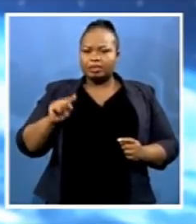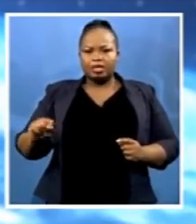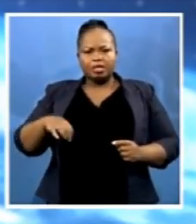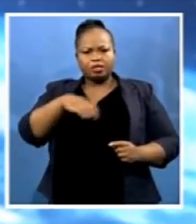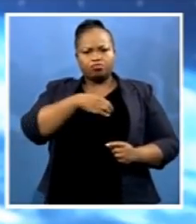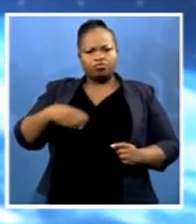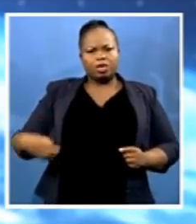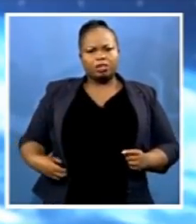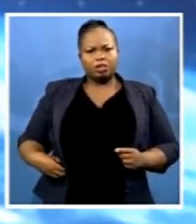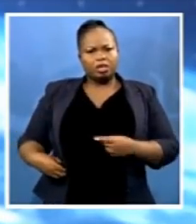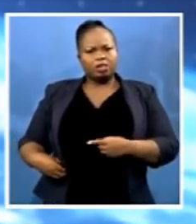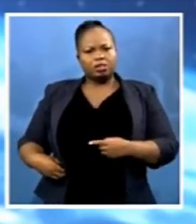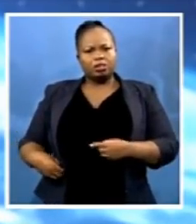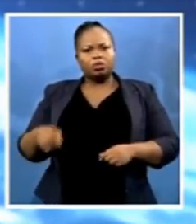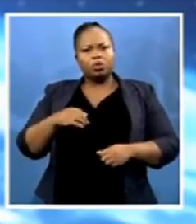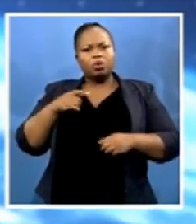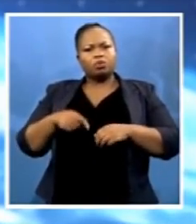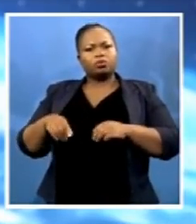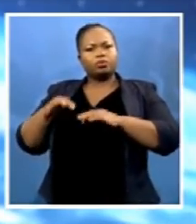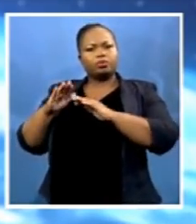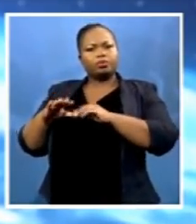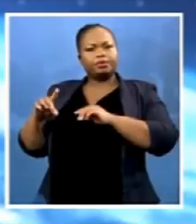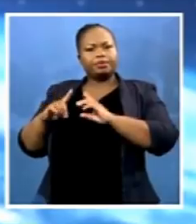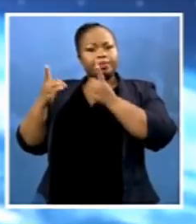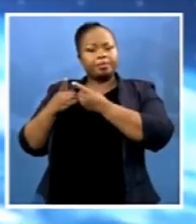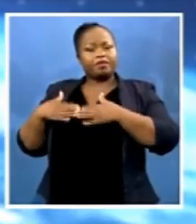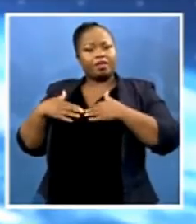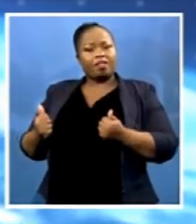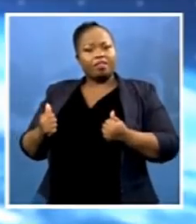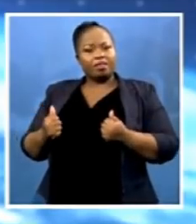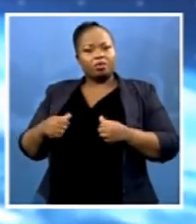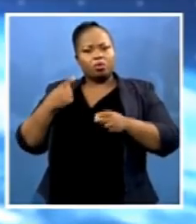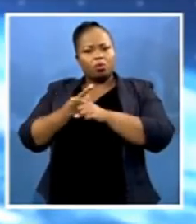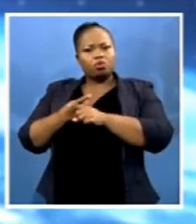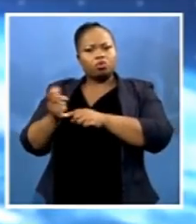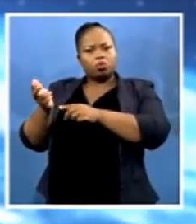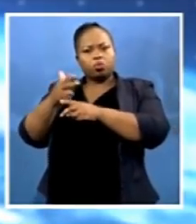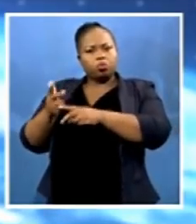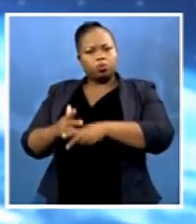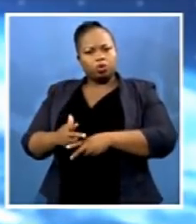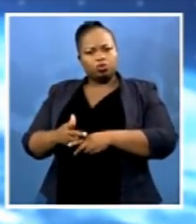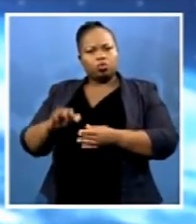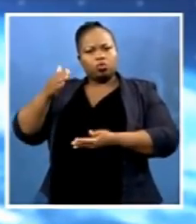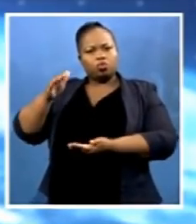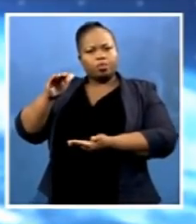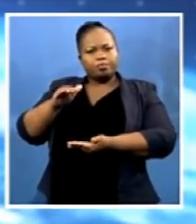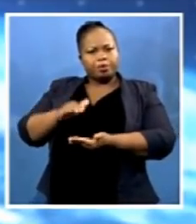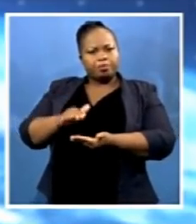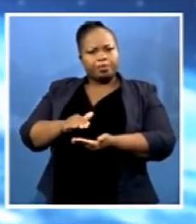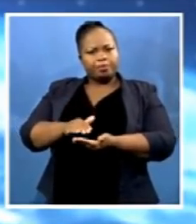recommend the use of steam inhalation to combat the coronavirus. As an epidemiologist,